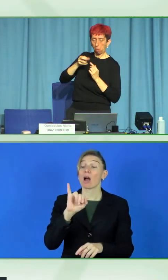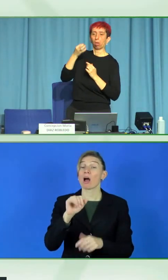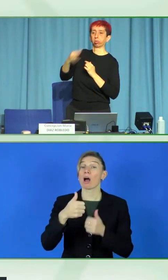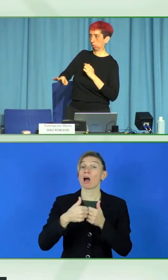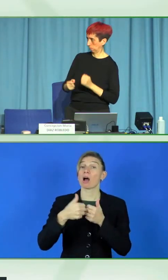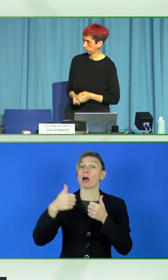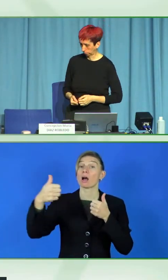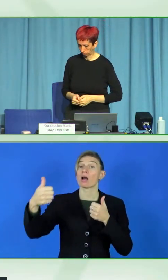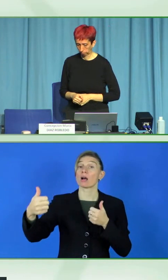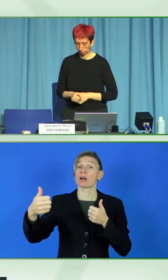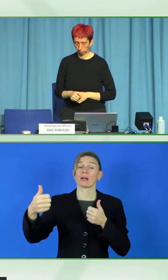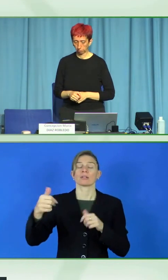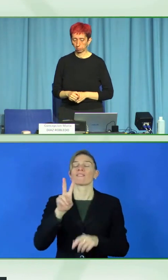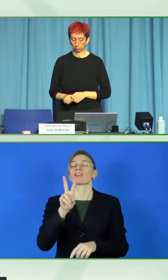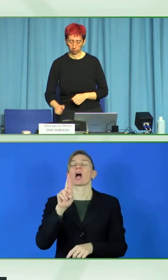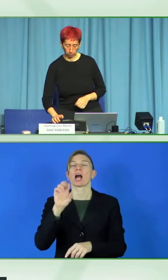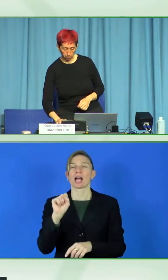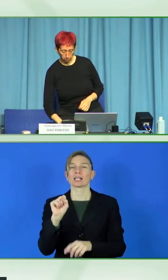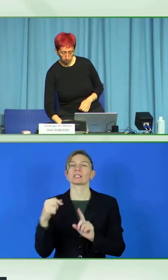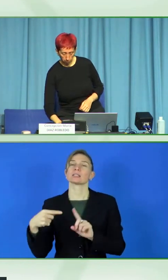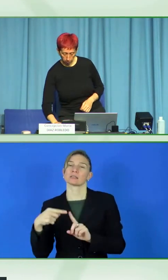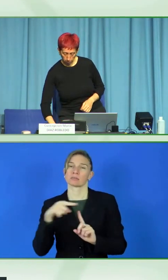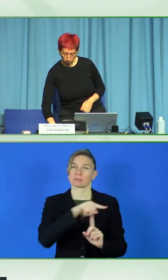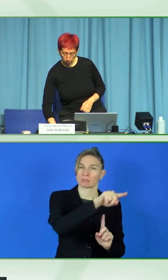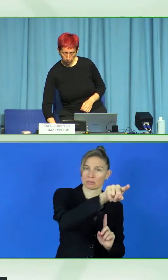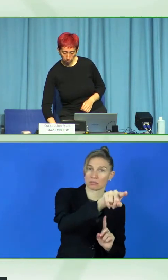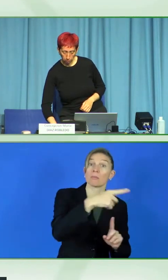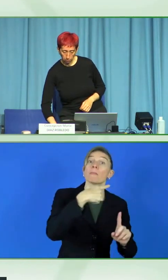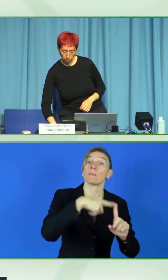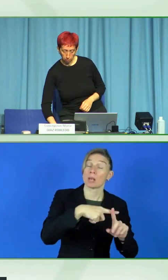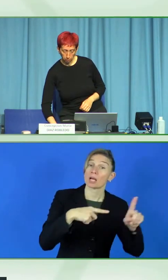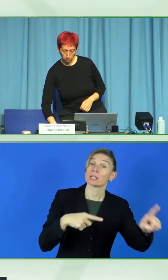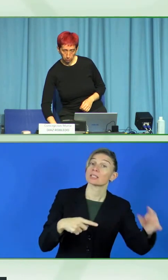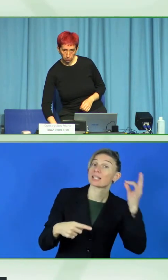people, but the other way around as well.